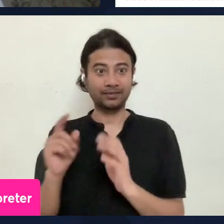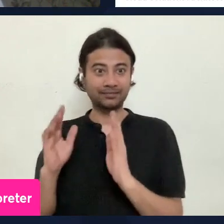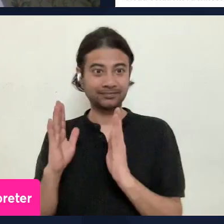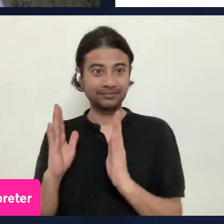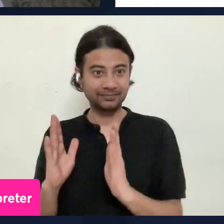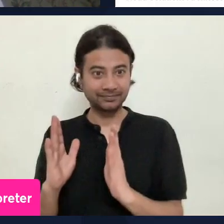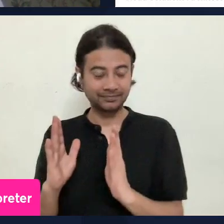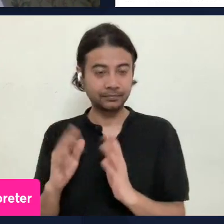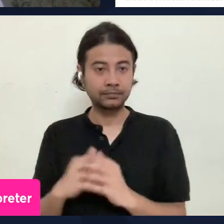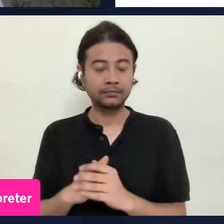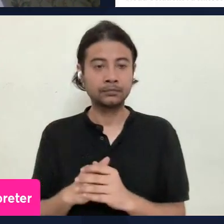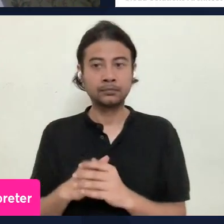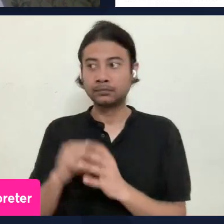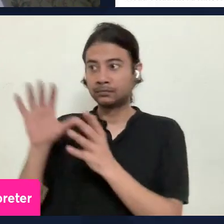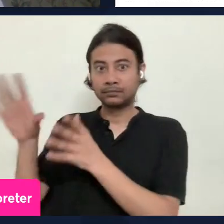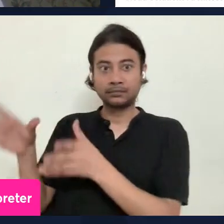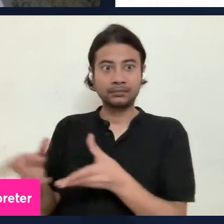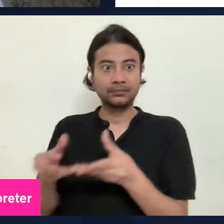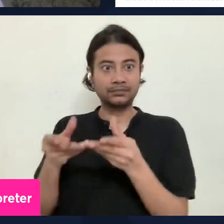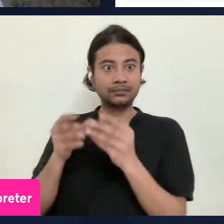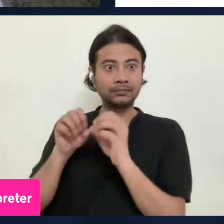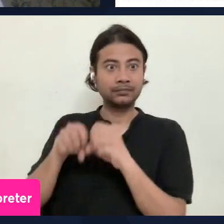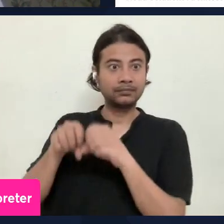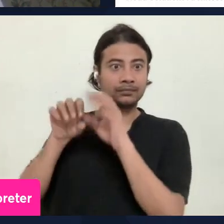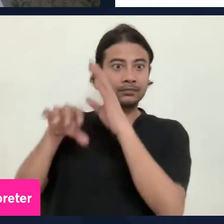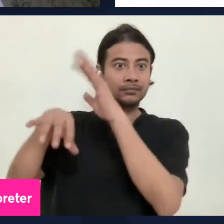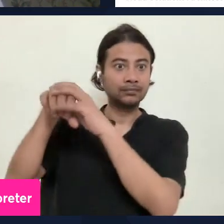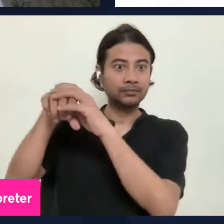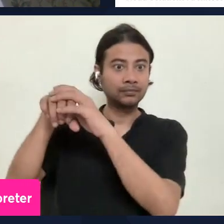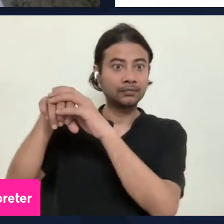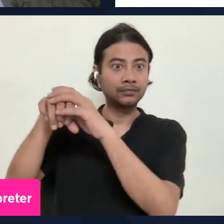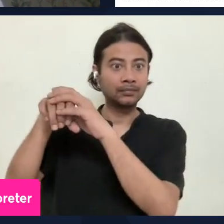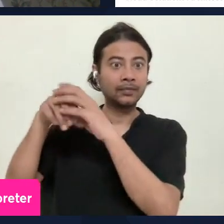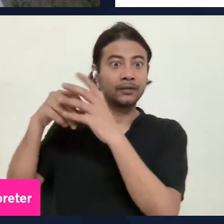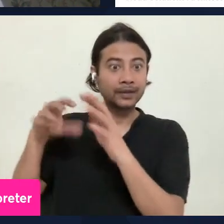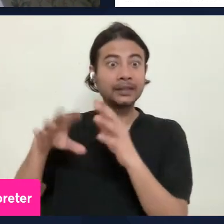migration completed, the migration assistant became available to preview.